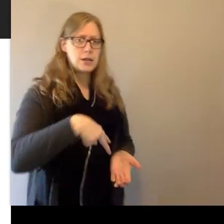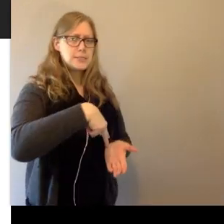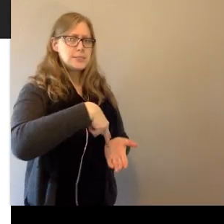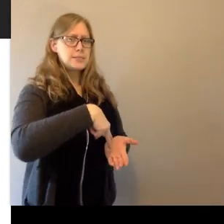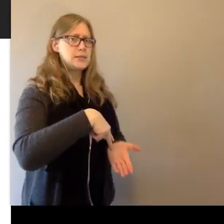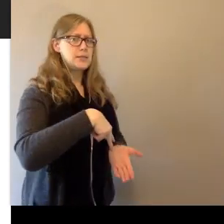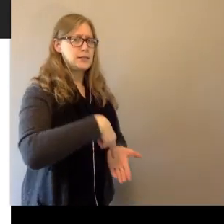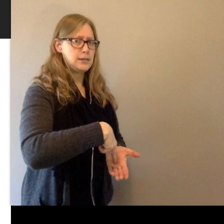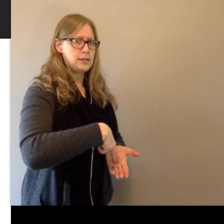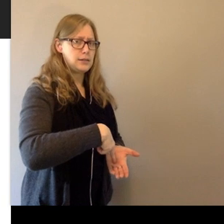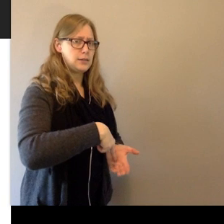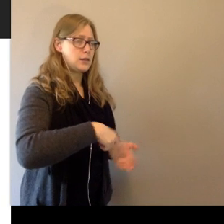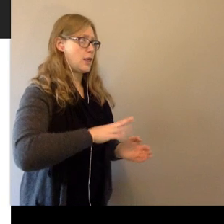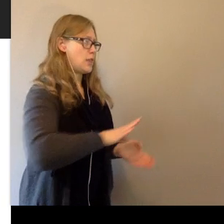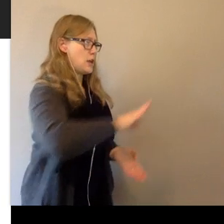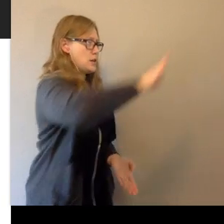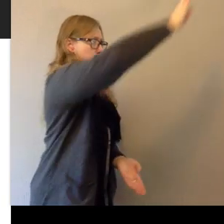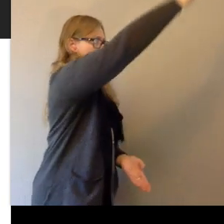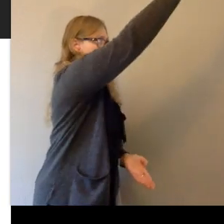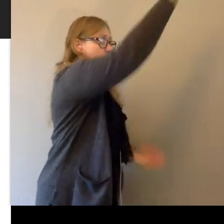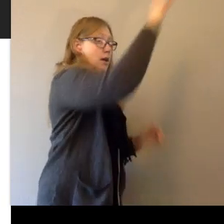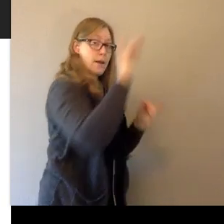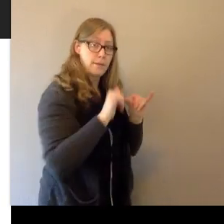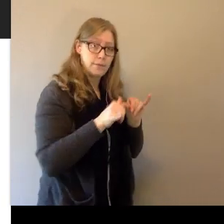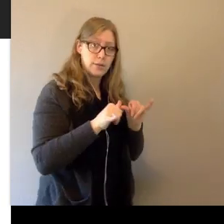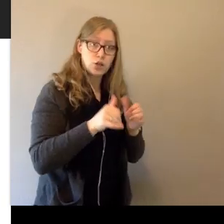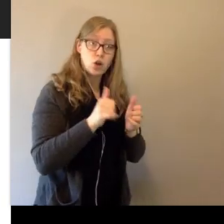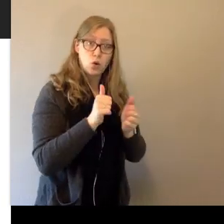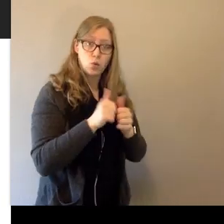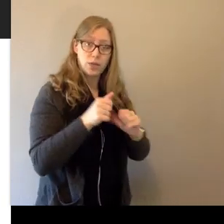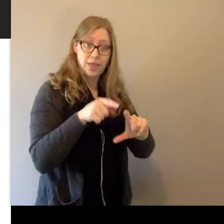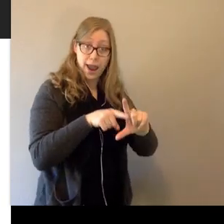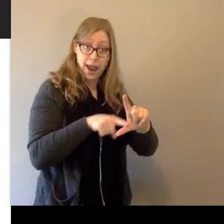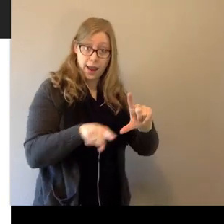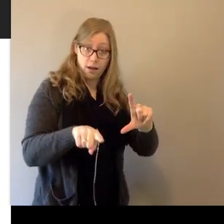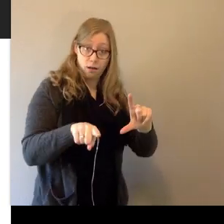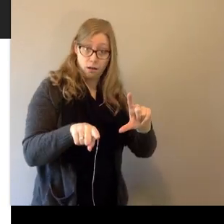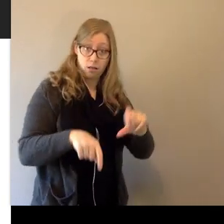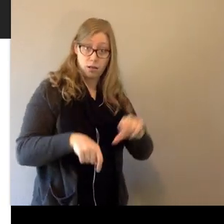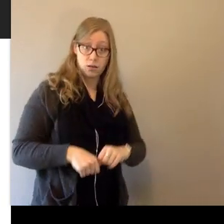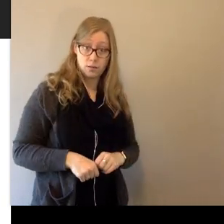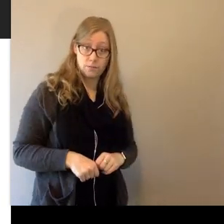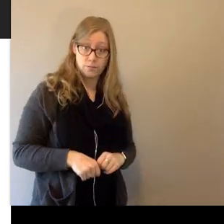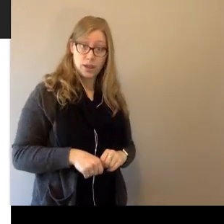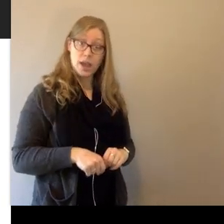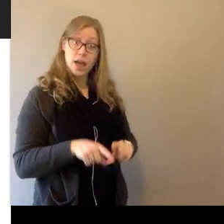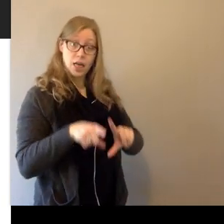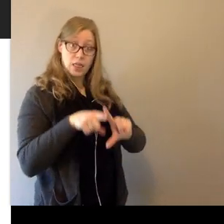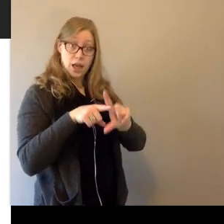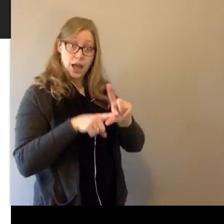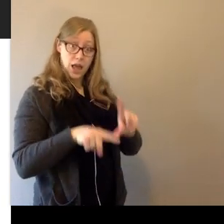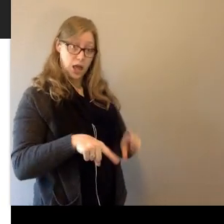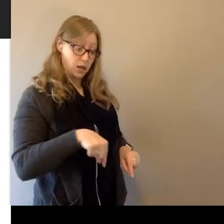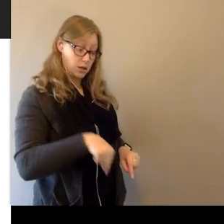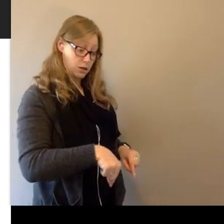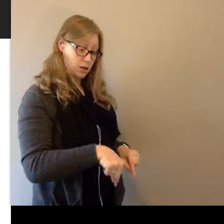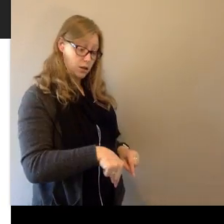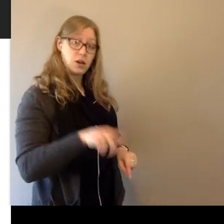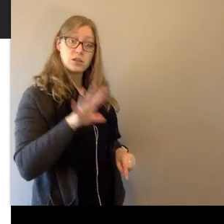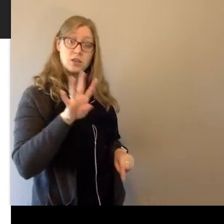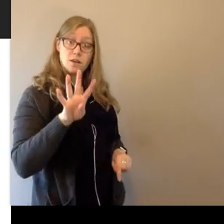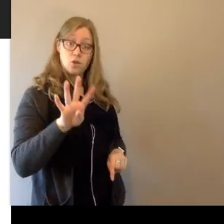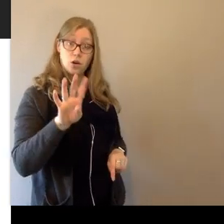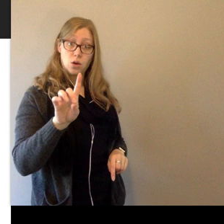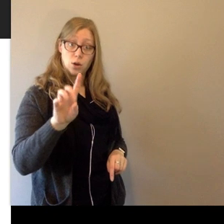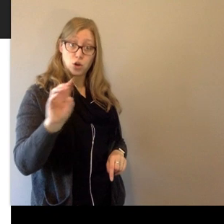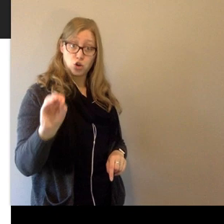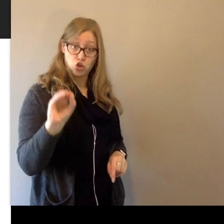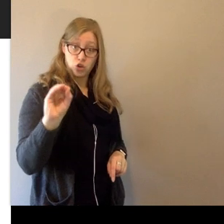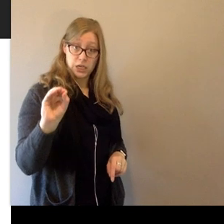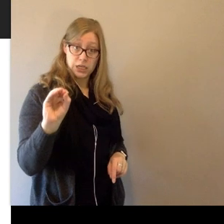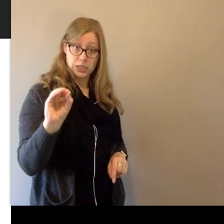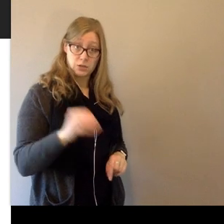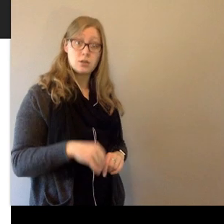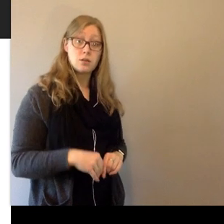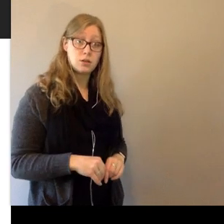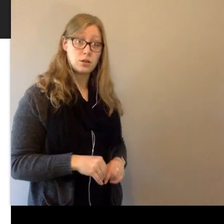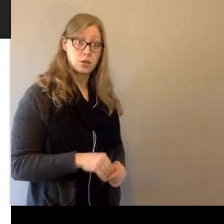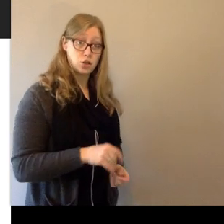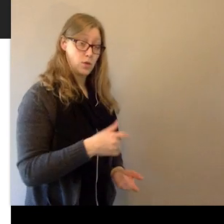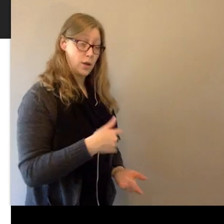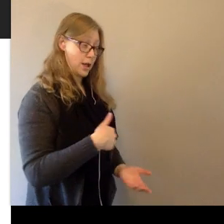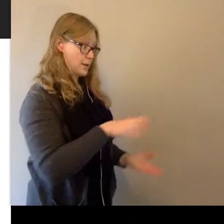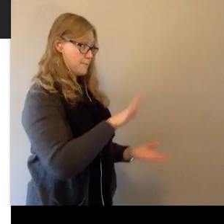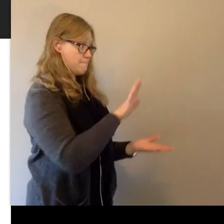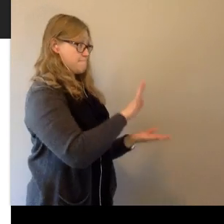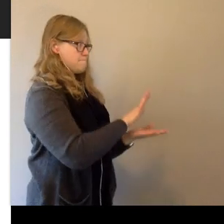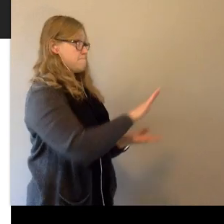to measure this angle, and they tell you it's 41 degrees. So based on the angle, they say the angle is 41 degrees, so I can look and say,